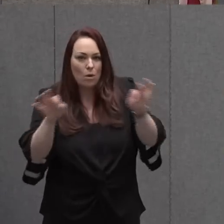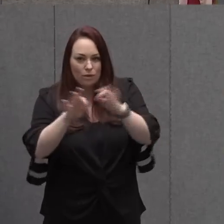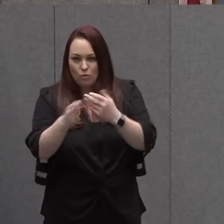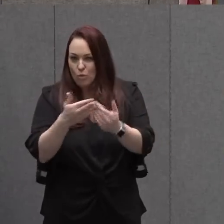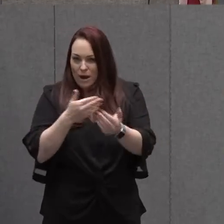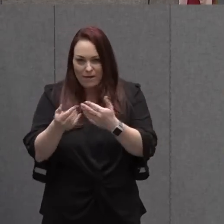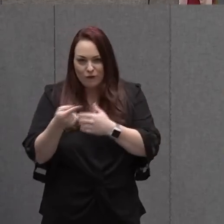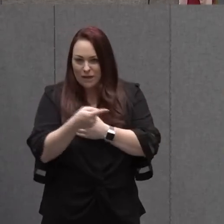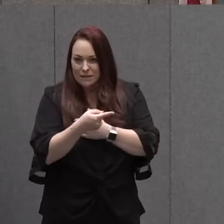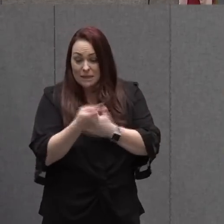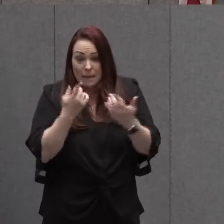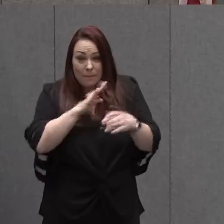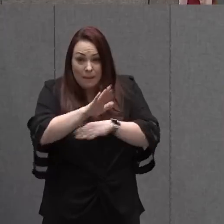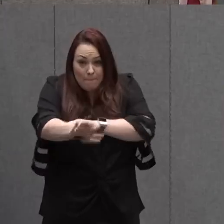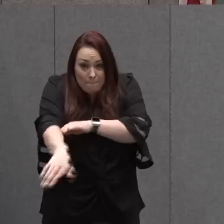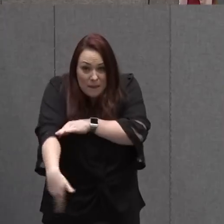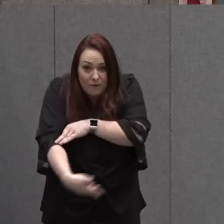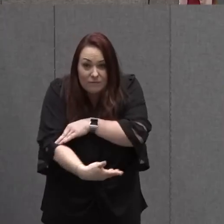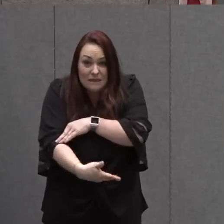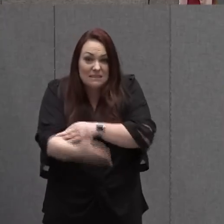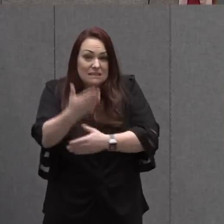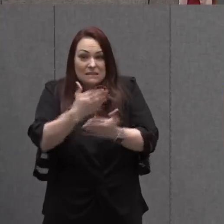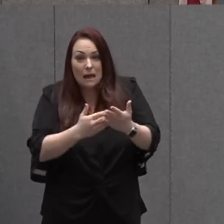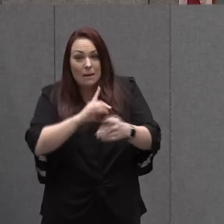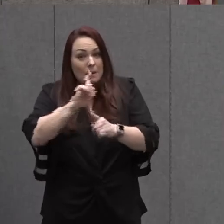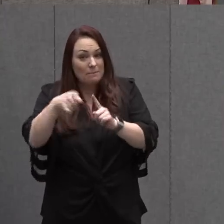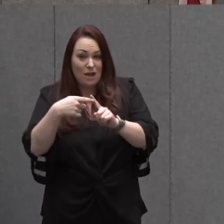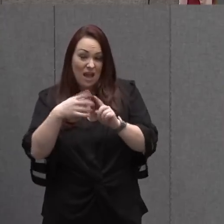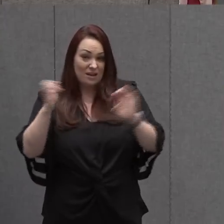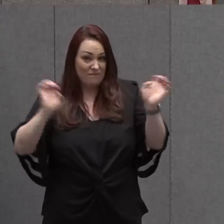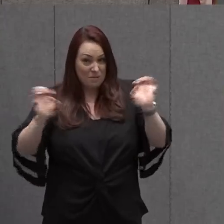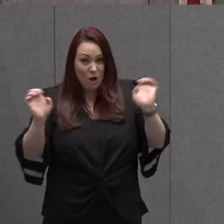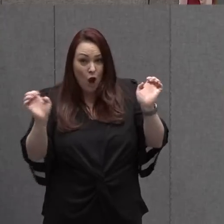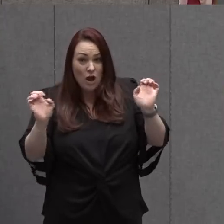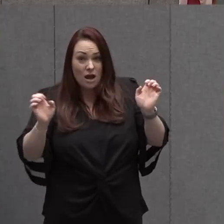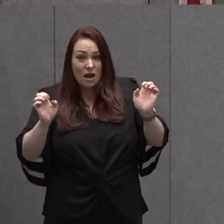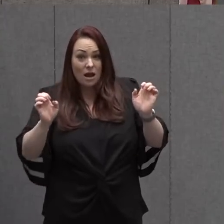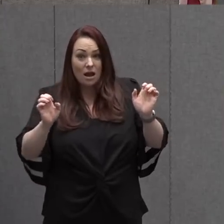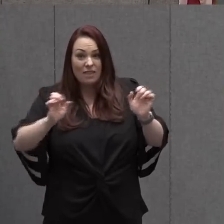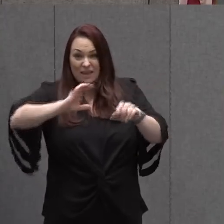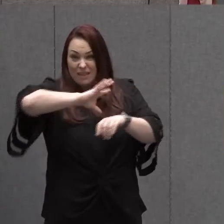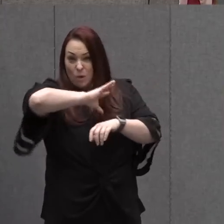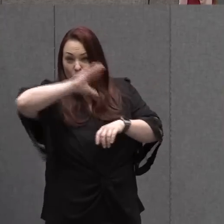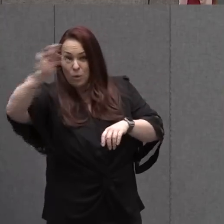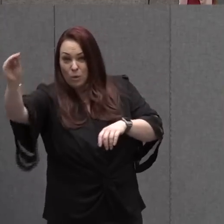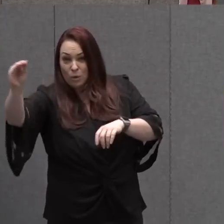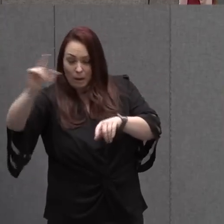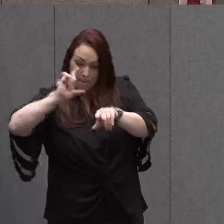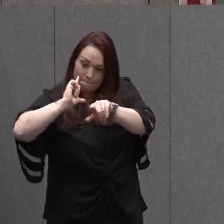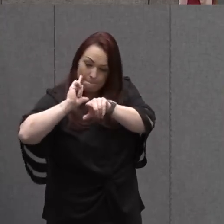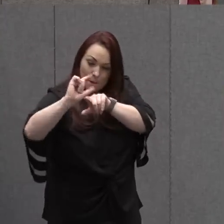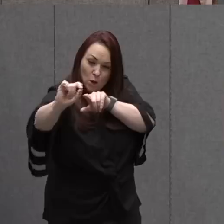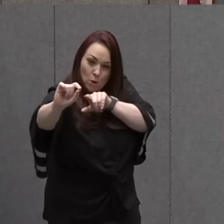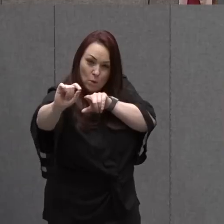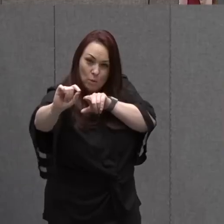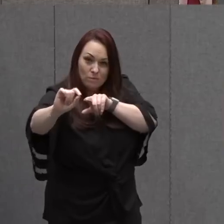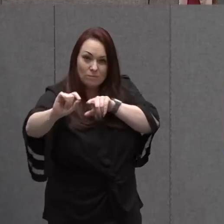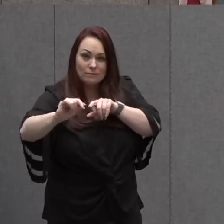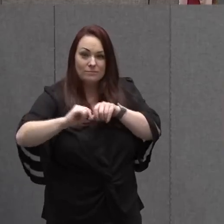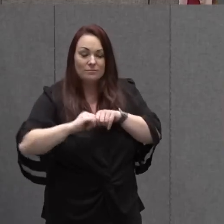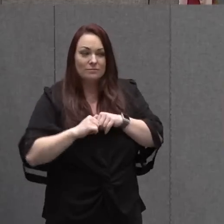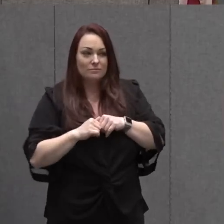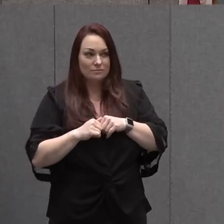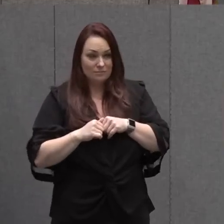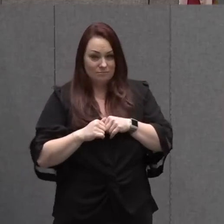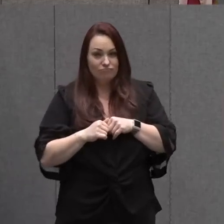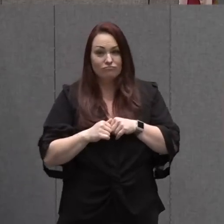is, and it's in the middle of the night, and it must be some sort of emergency. Like the comet is just blasting by. Do you